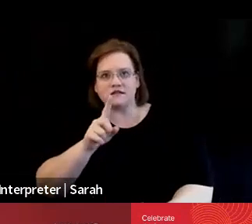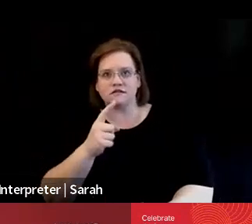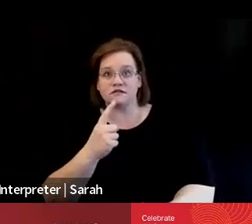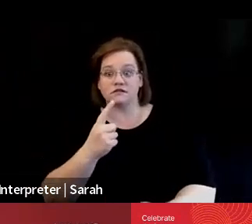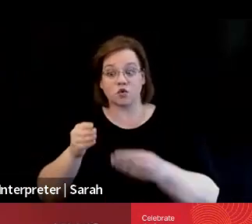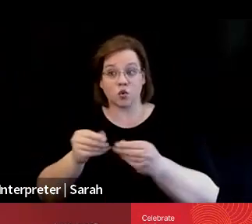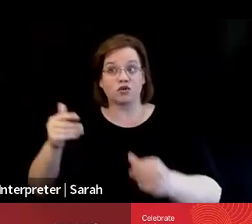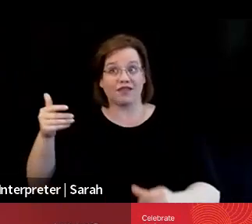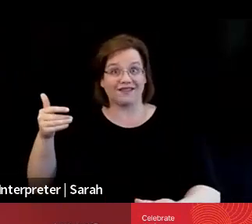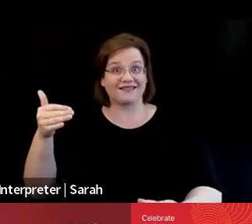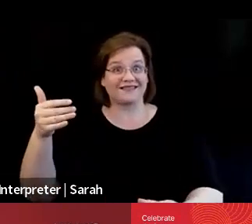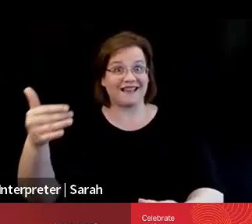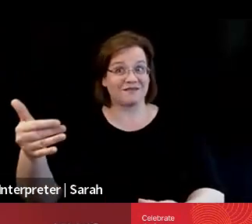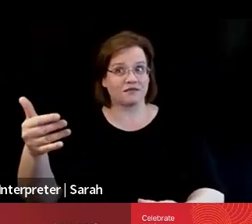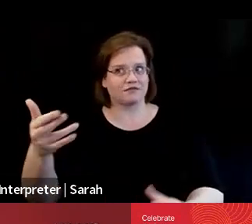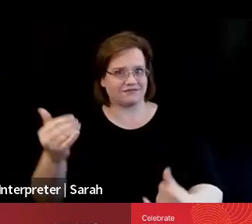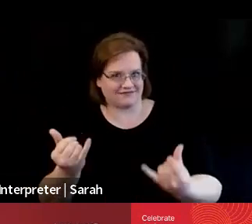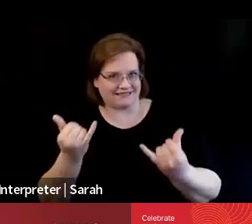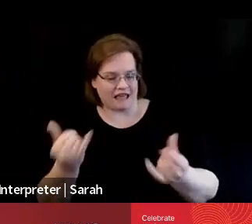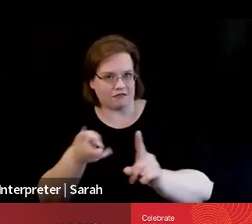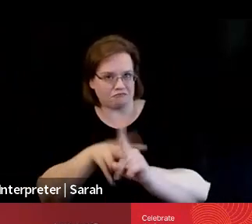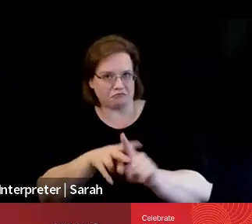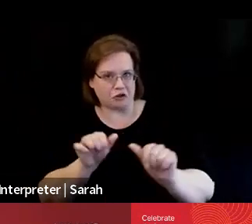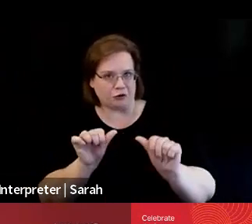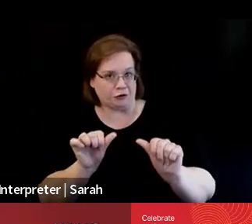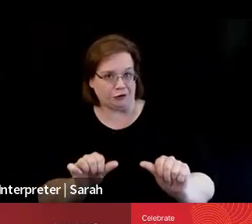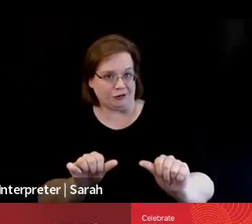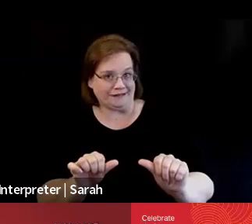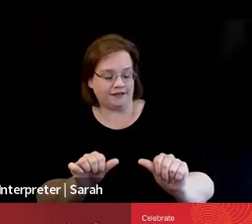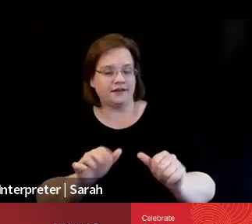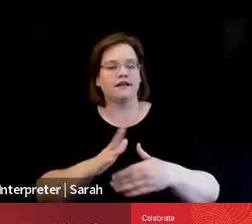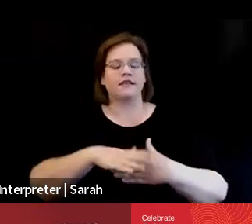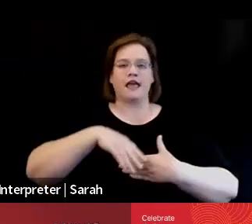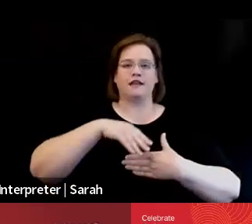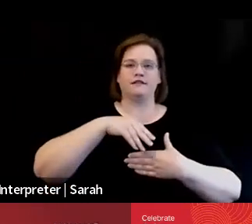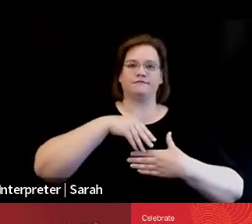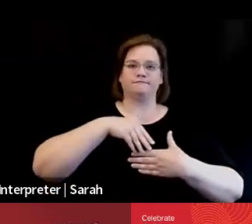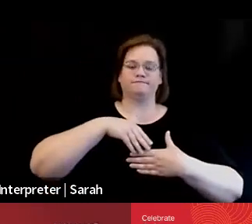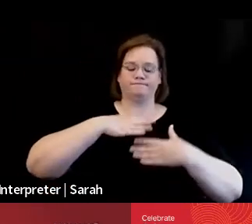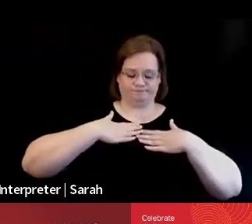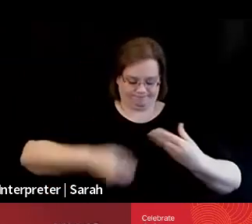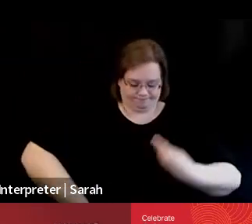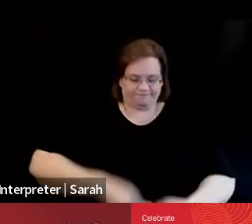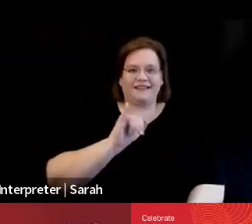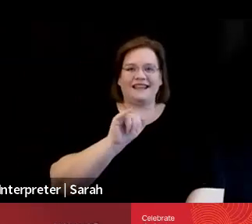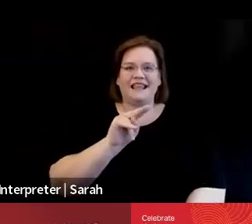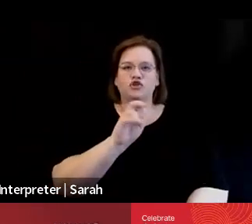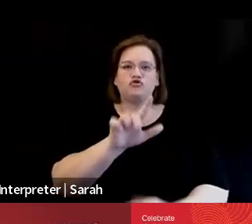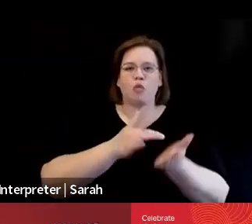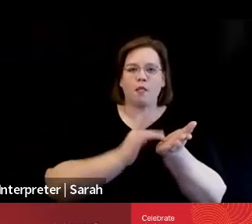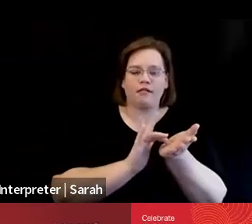coming. In fact, it's here, right? And so I think this is one of these things that internal medicine physicians, I think our kind